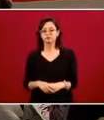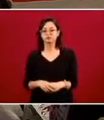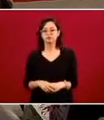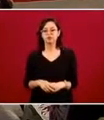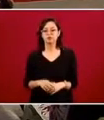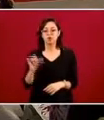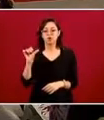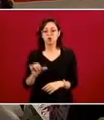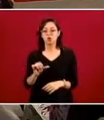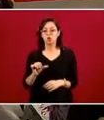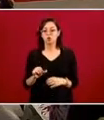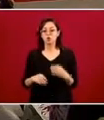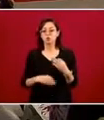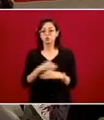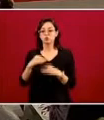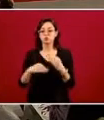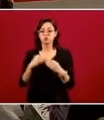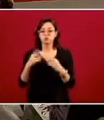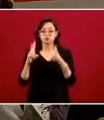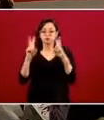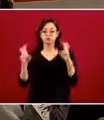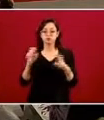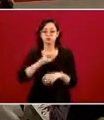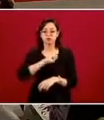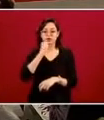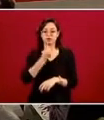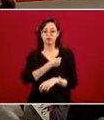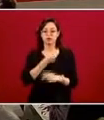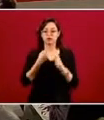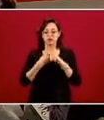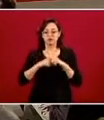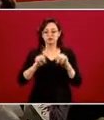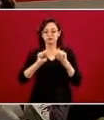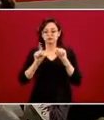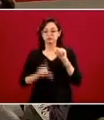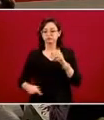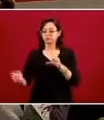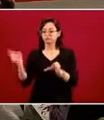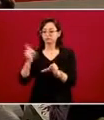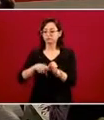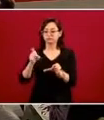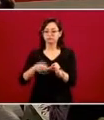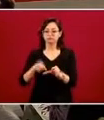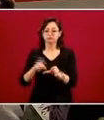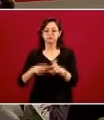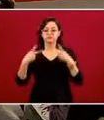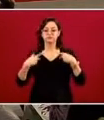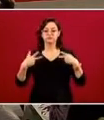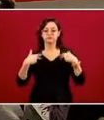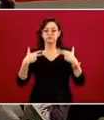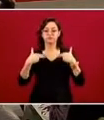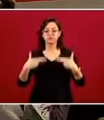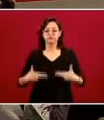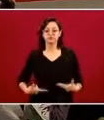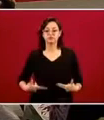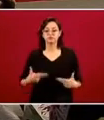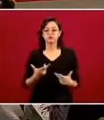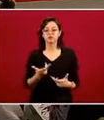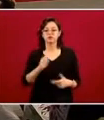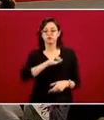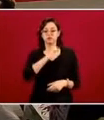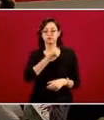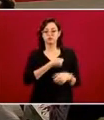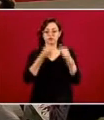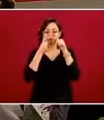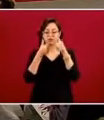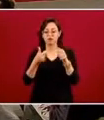Well, good evening, everyone. Today, the whole health sector officially starts the national program of